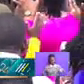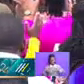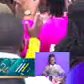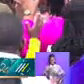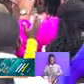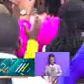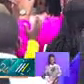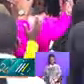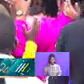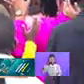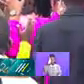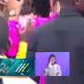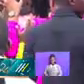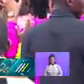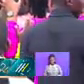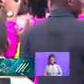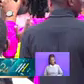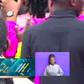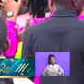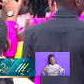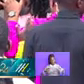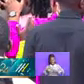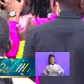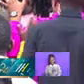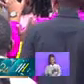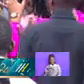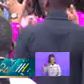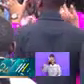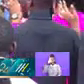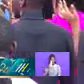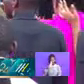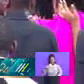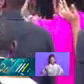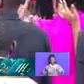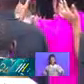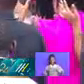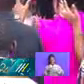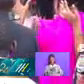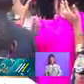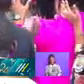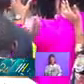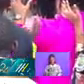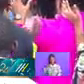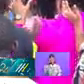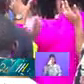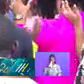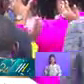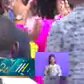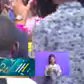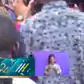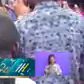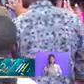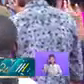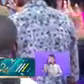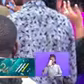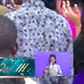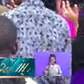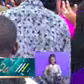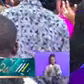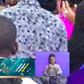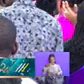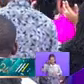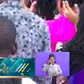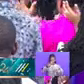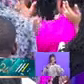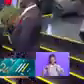receive the power of God receive the power of God receive the fire of God receive the fire of God receive the